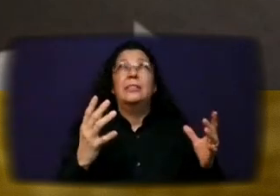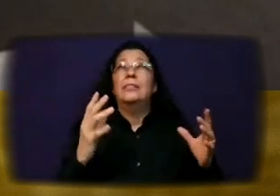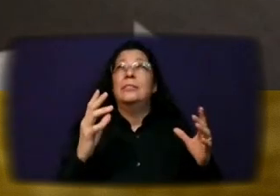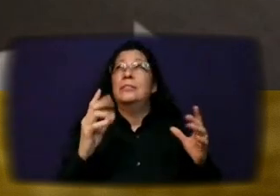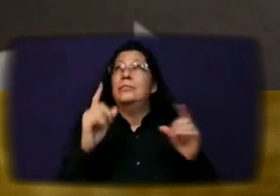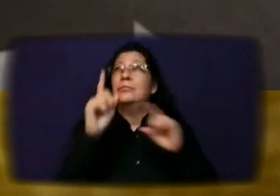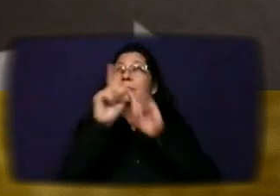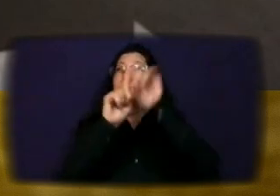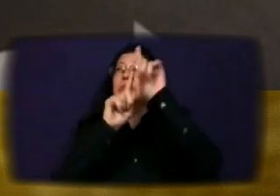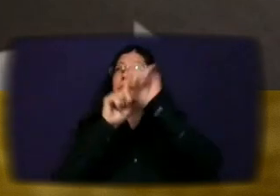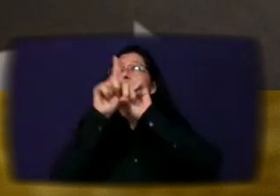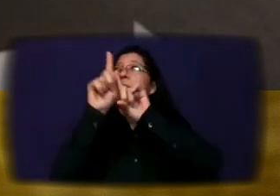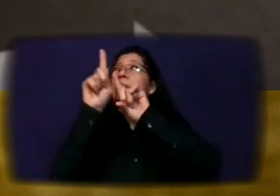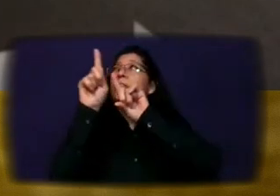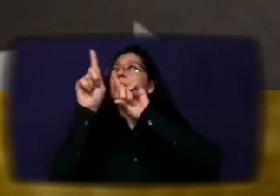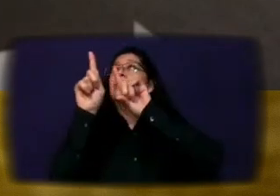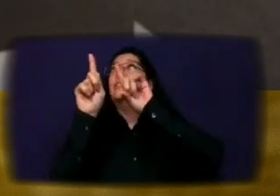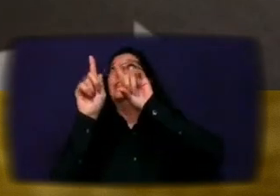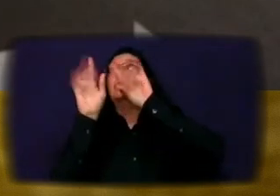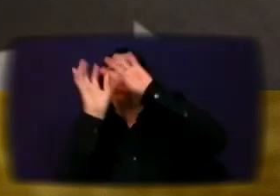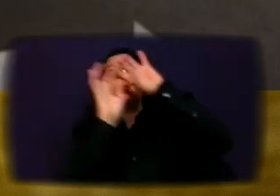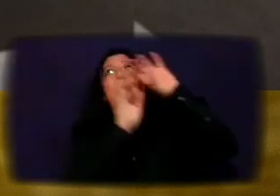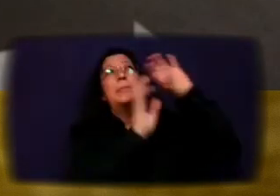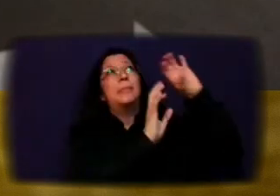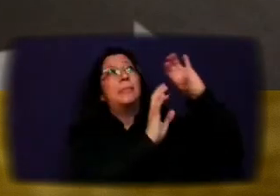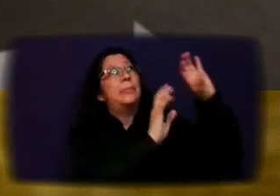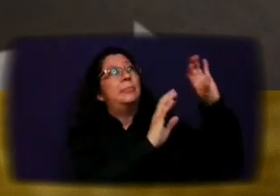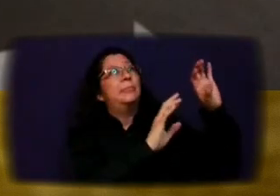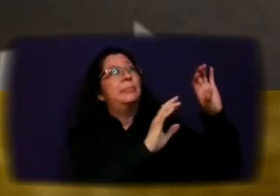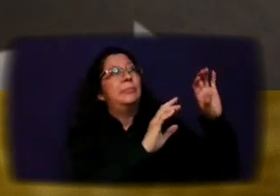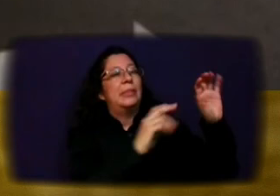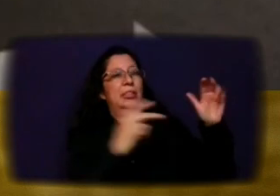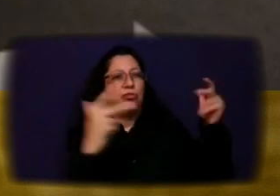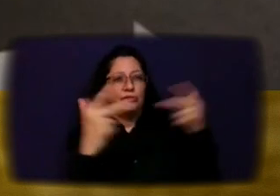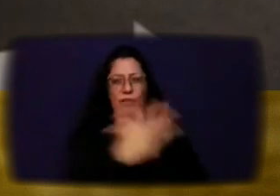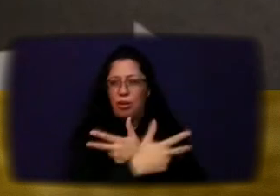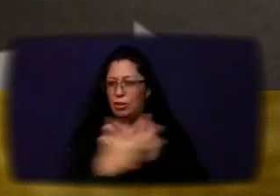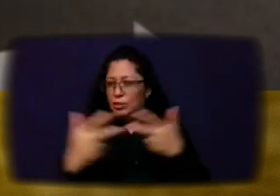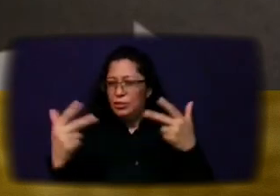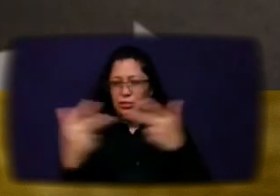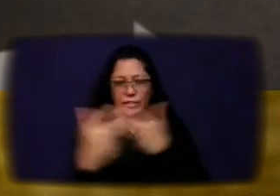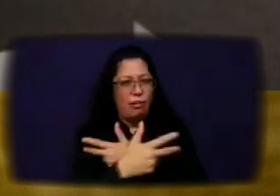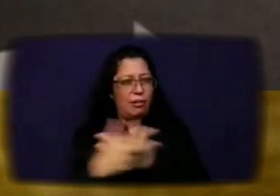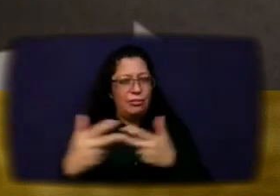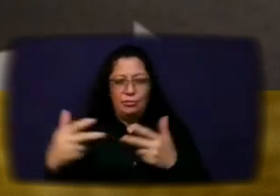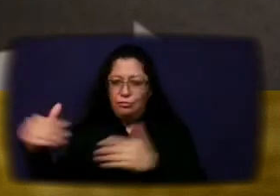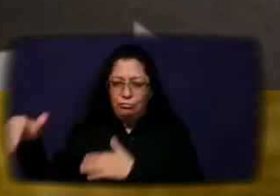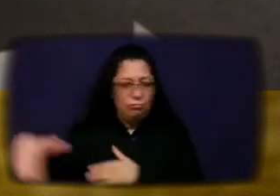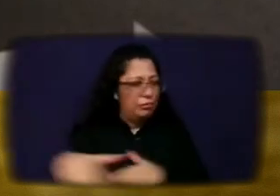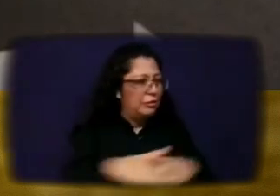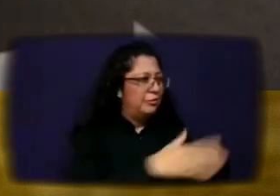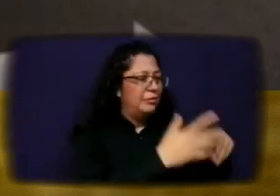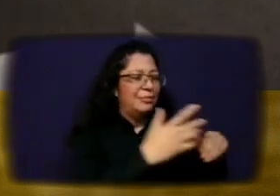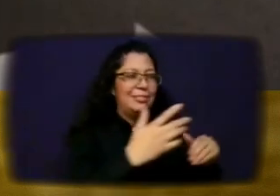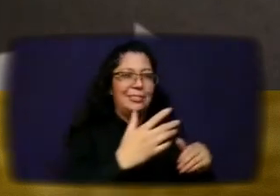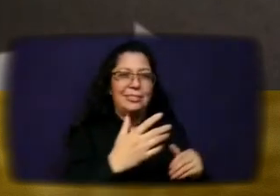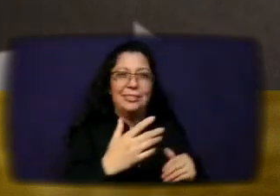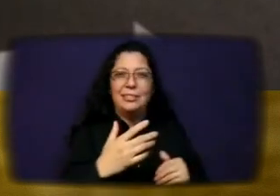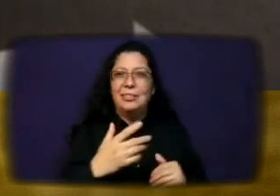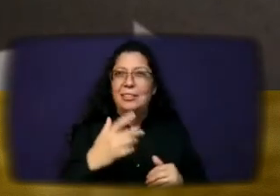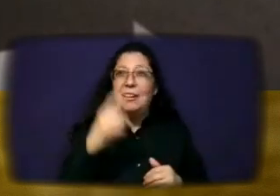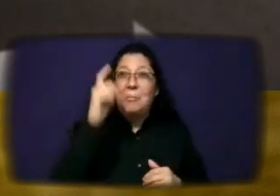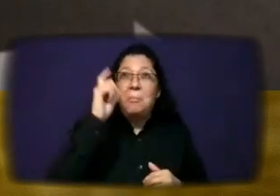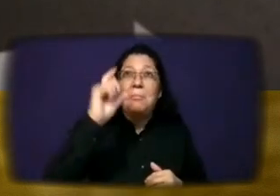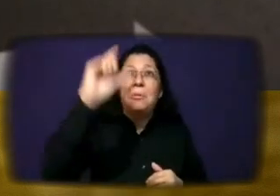The night, stars, the cars, streets, the moon.